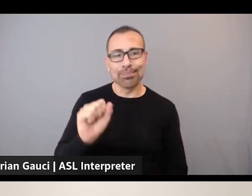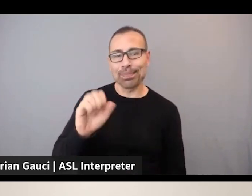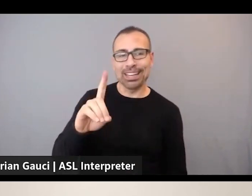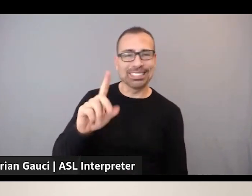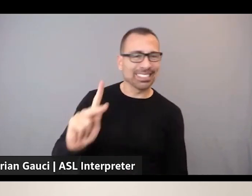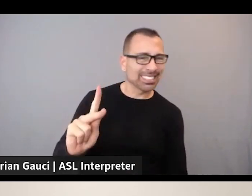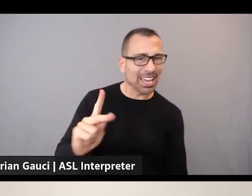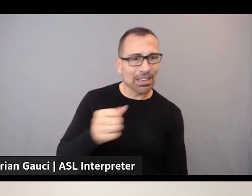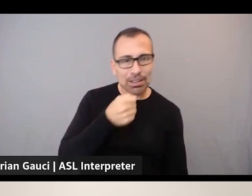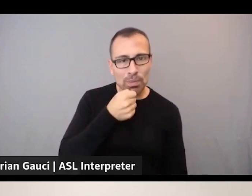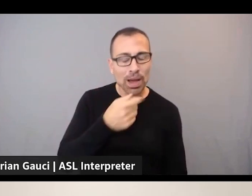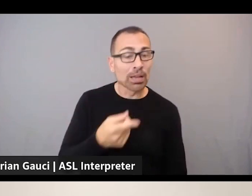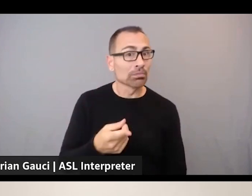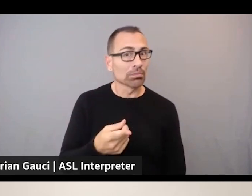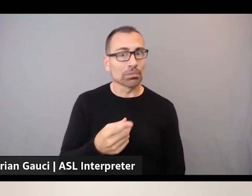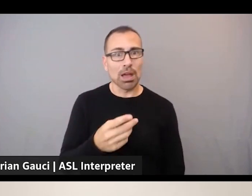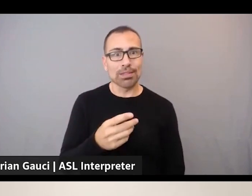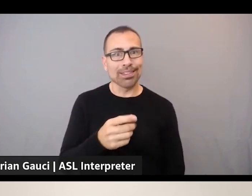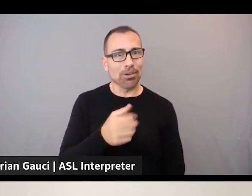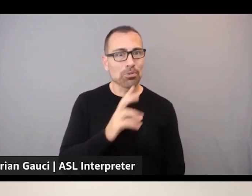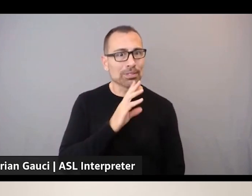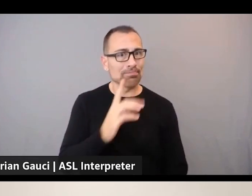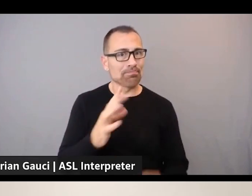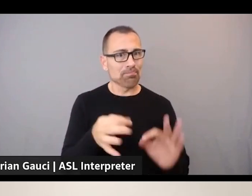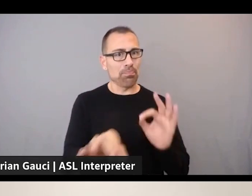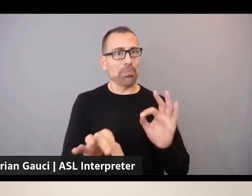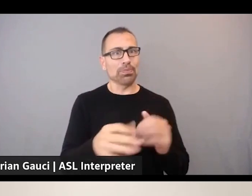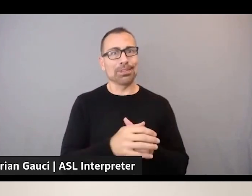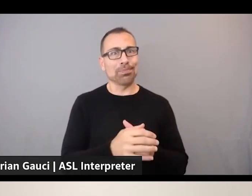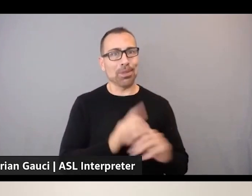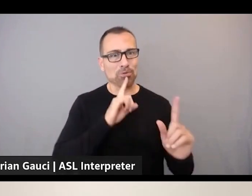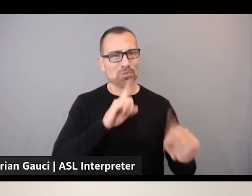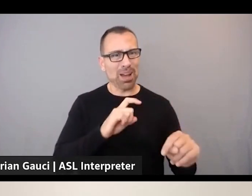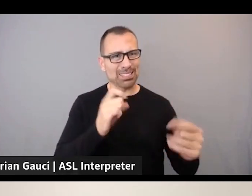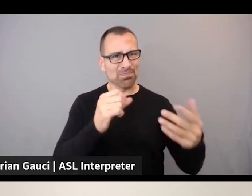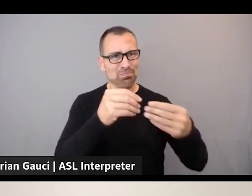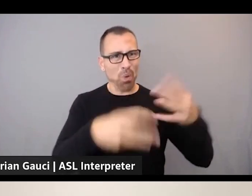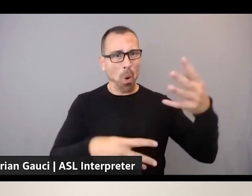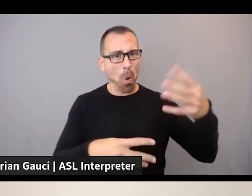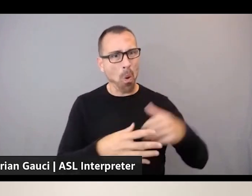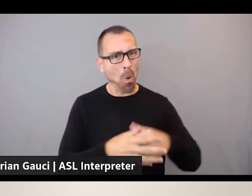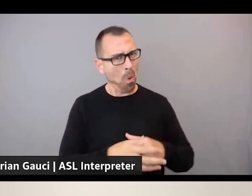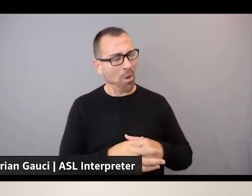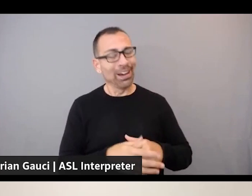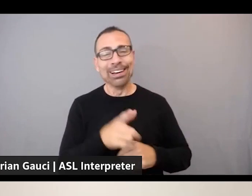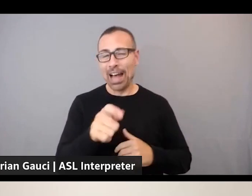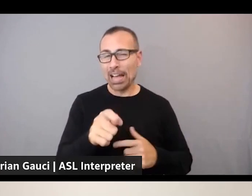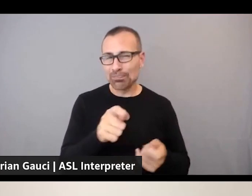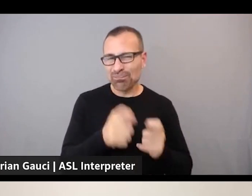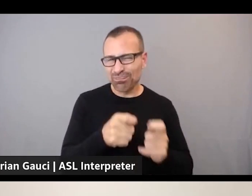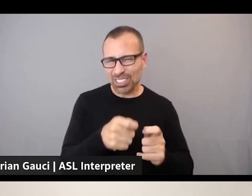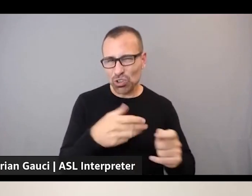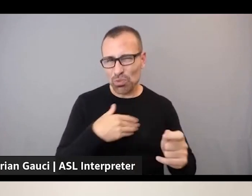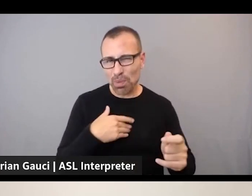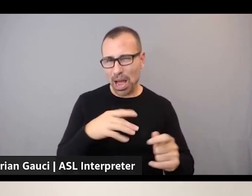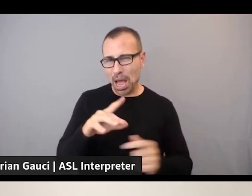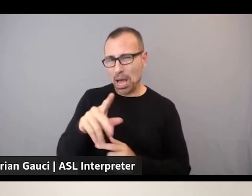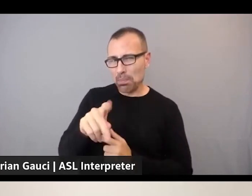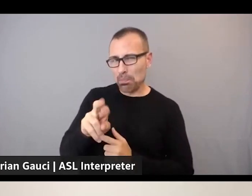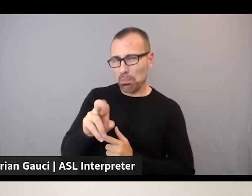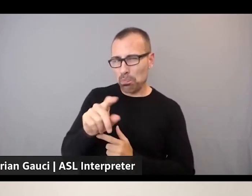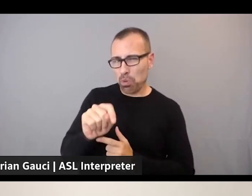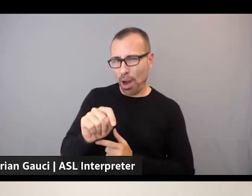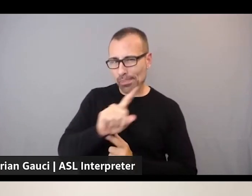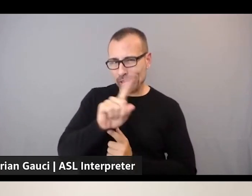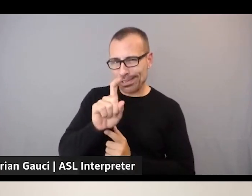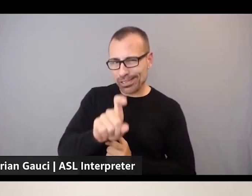that was it. I would just get responses back like that. I would have to tune the prompt. I think I spent a good deal of time, which I believe